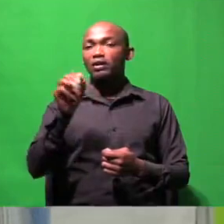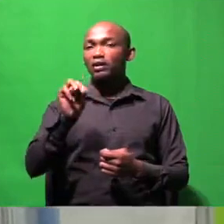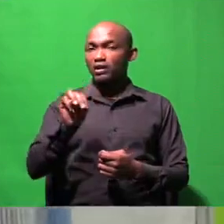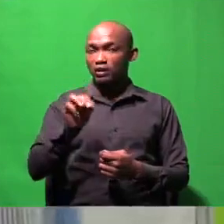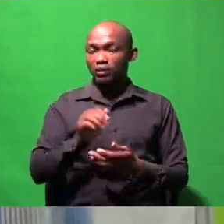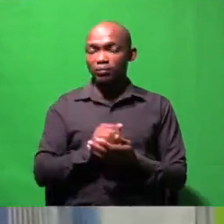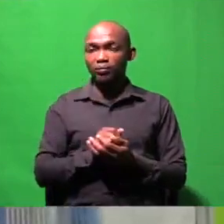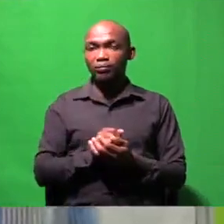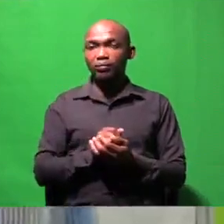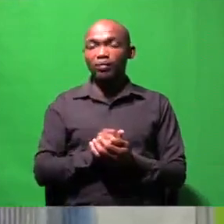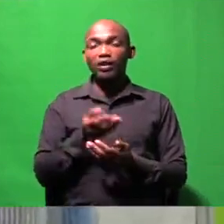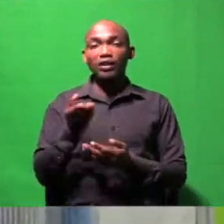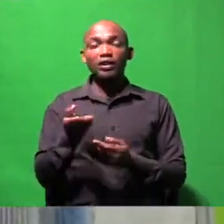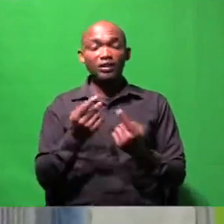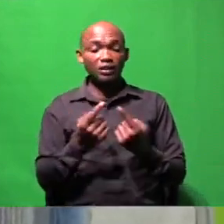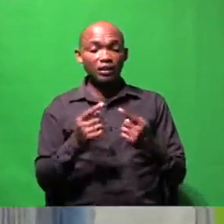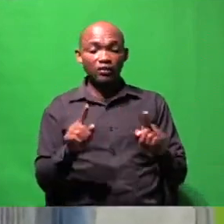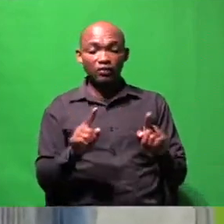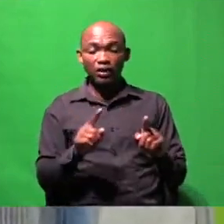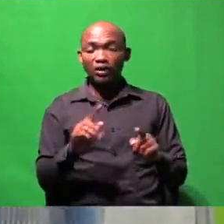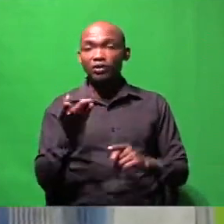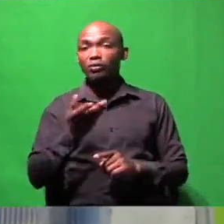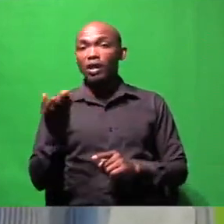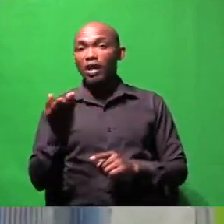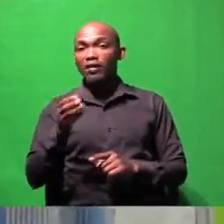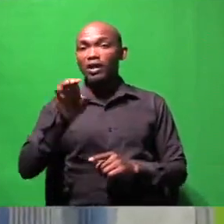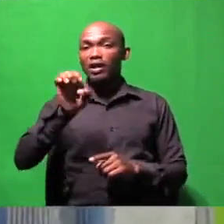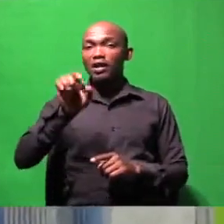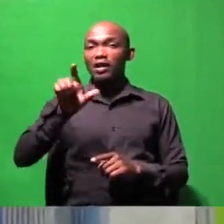one element differ from atom of another element in mass.